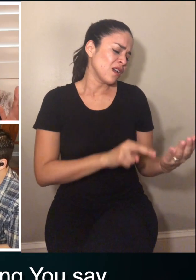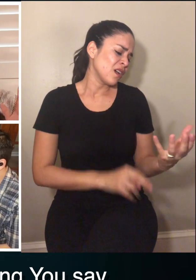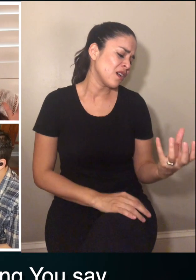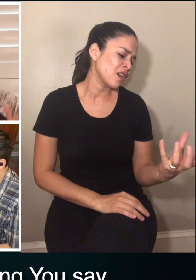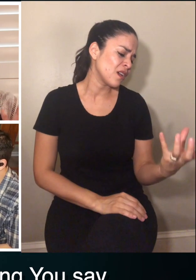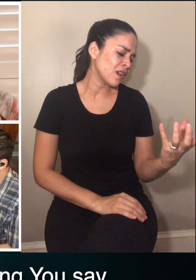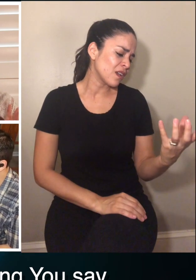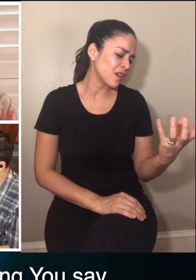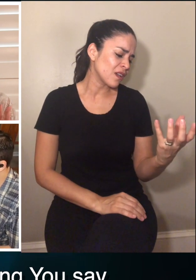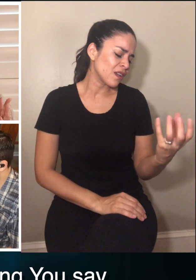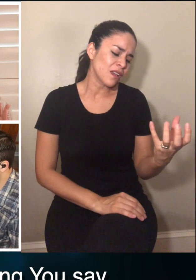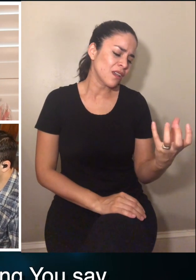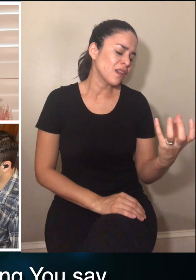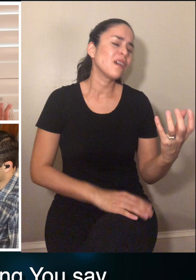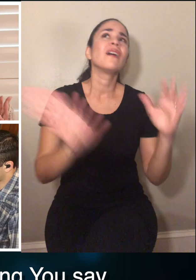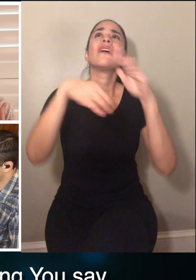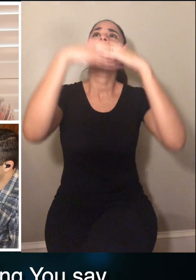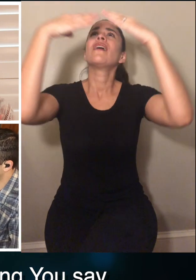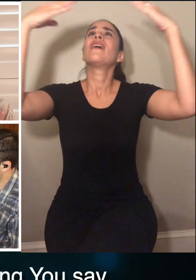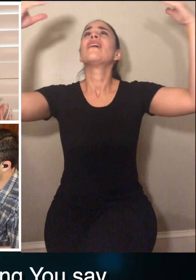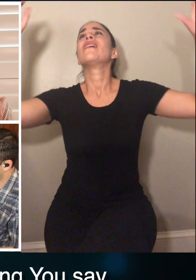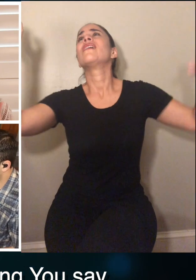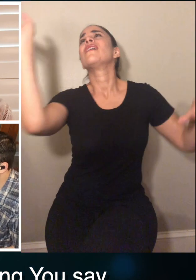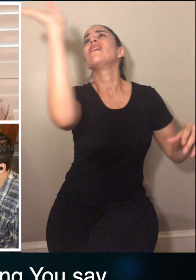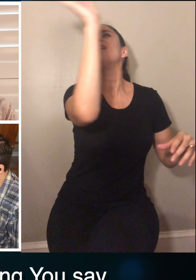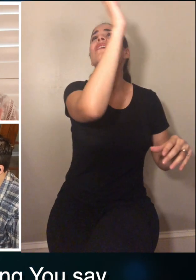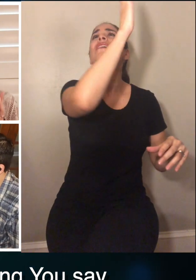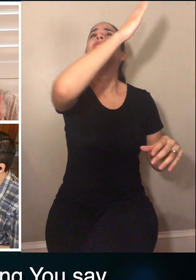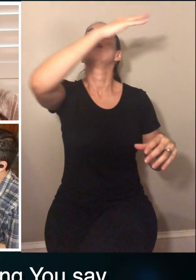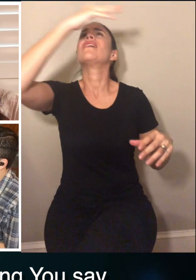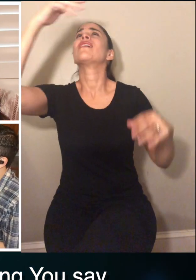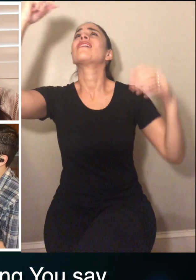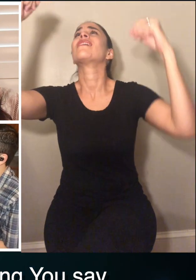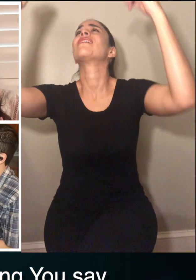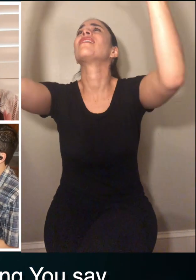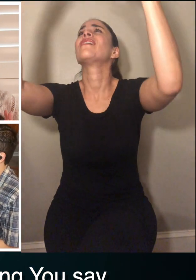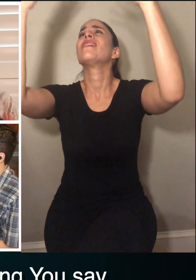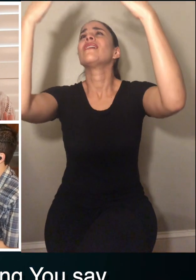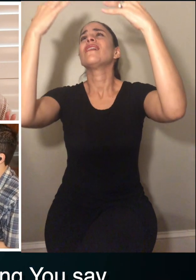Every painted sky, a canvas of your grace.